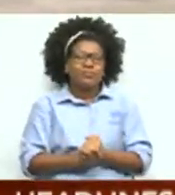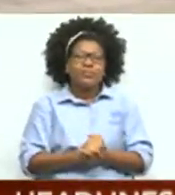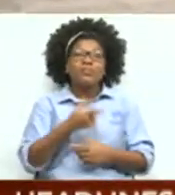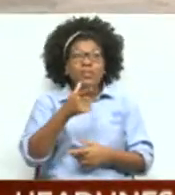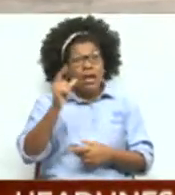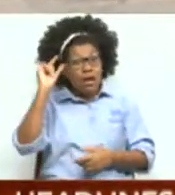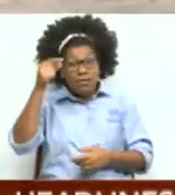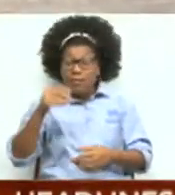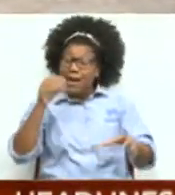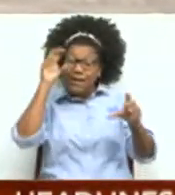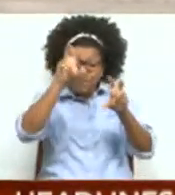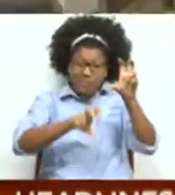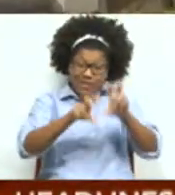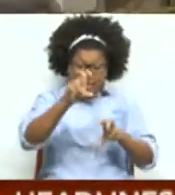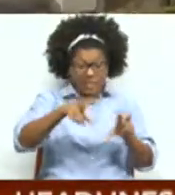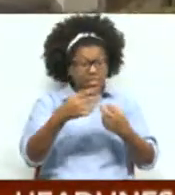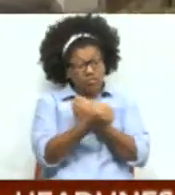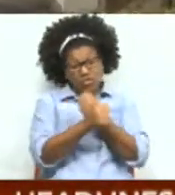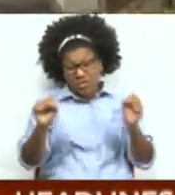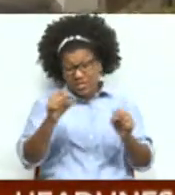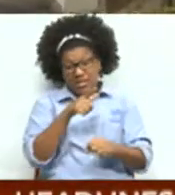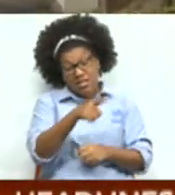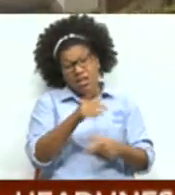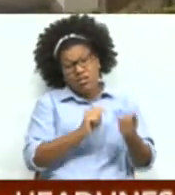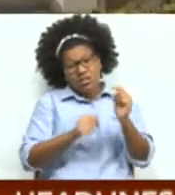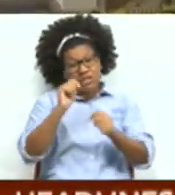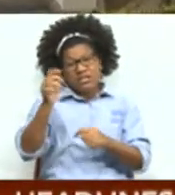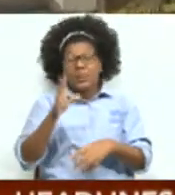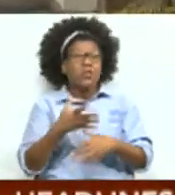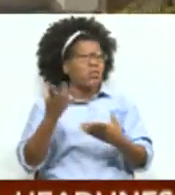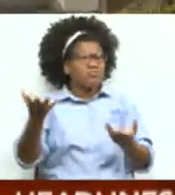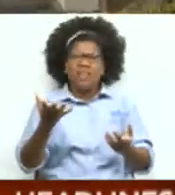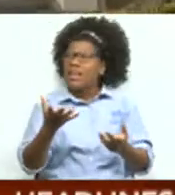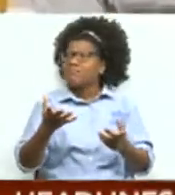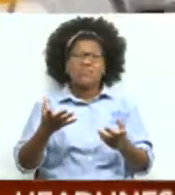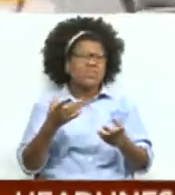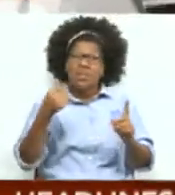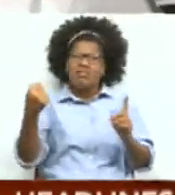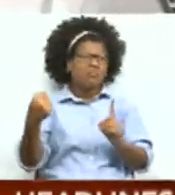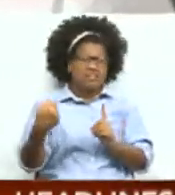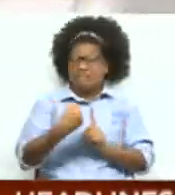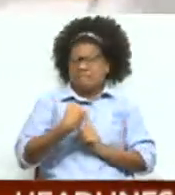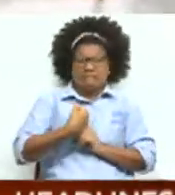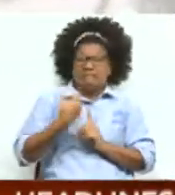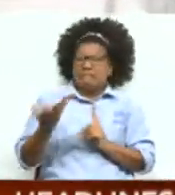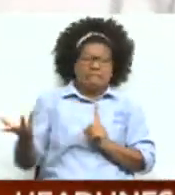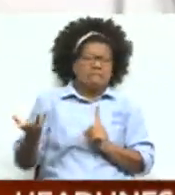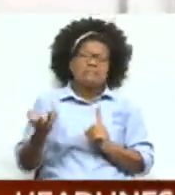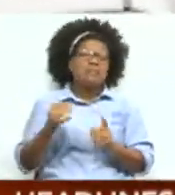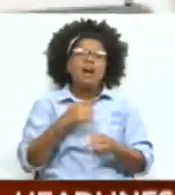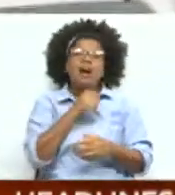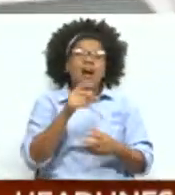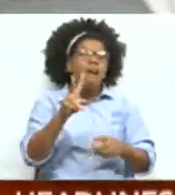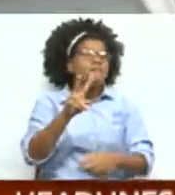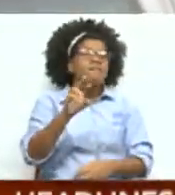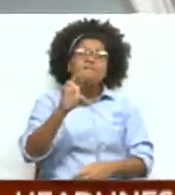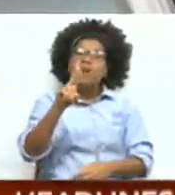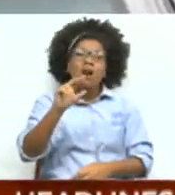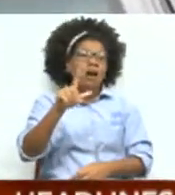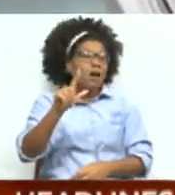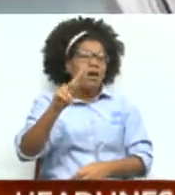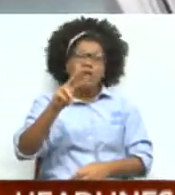security, the country remains perilously exposed to the predations of armed criminal elements. Rondo Dowlat,